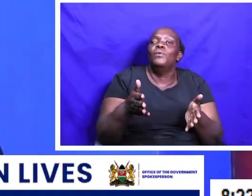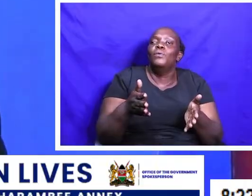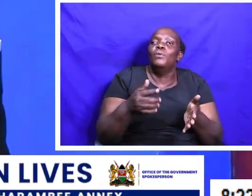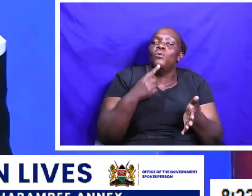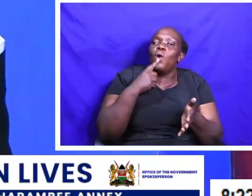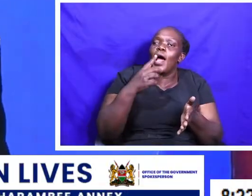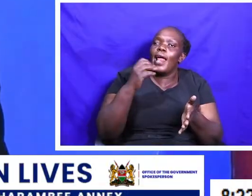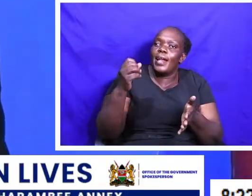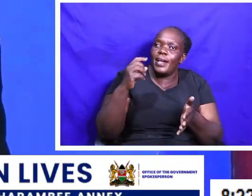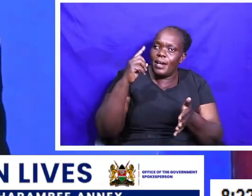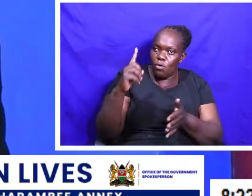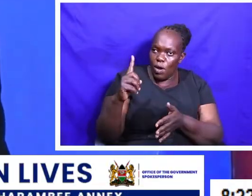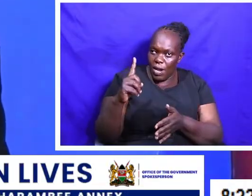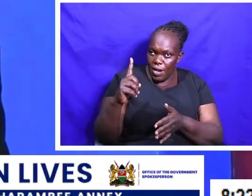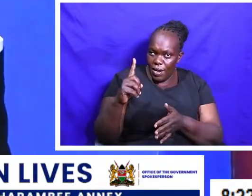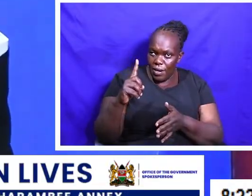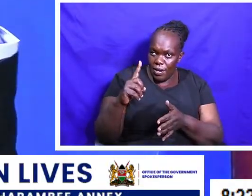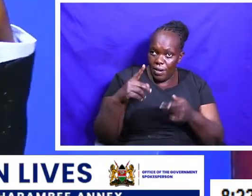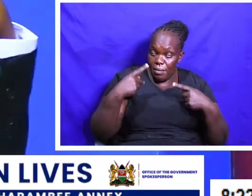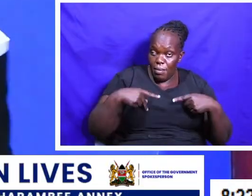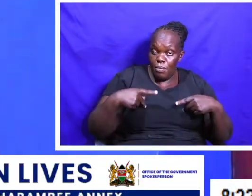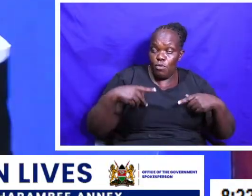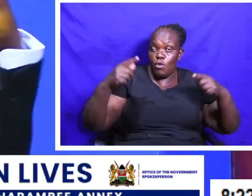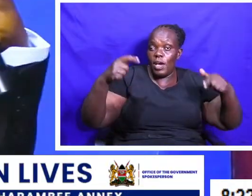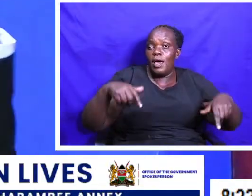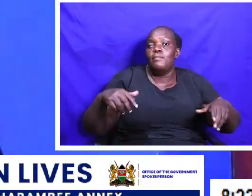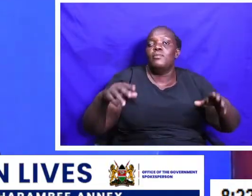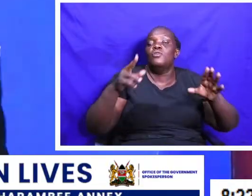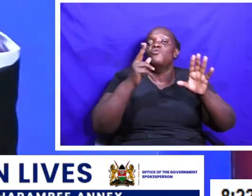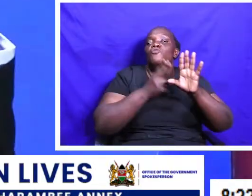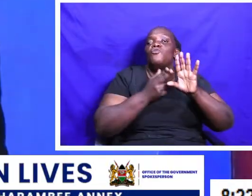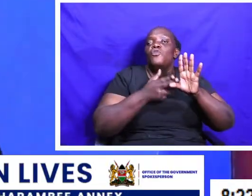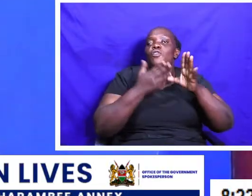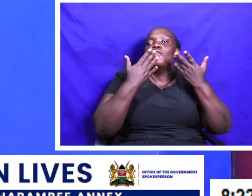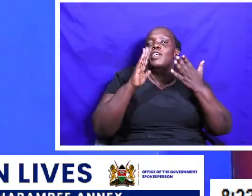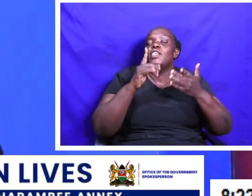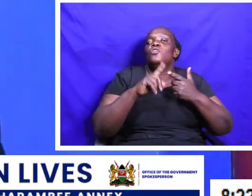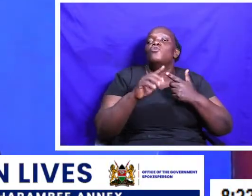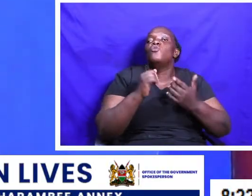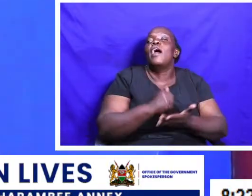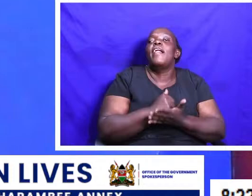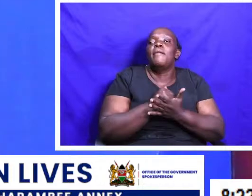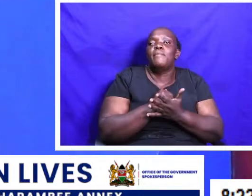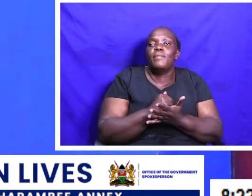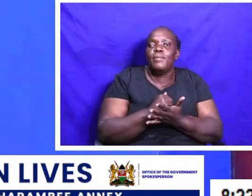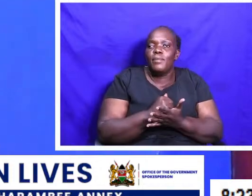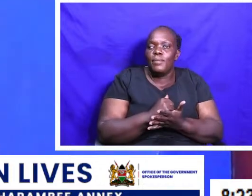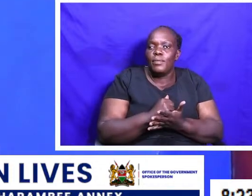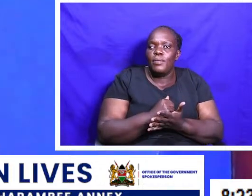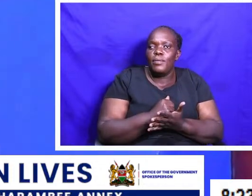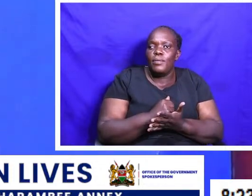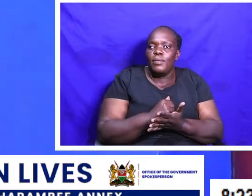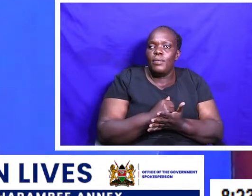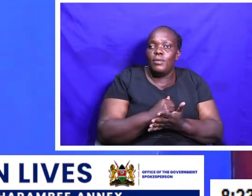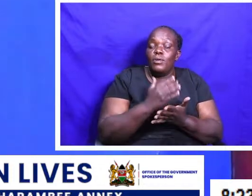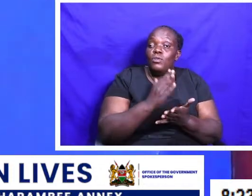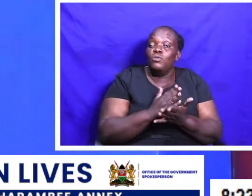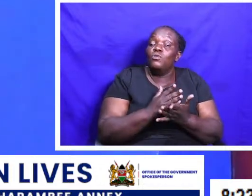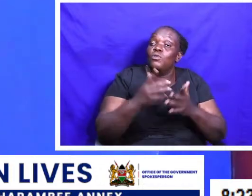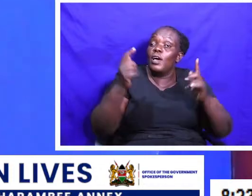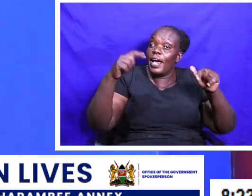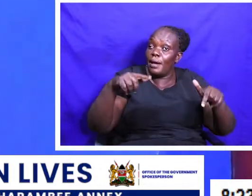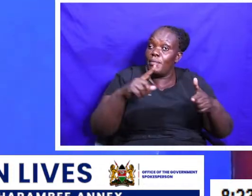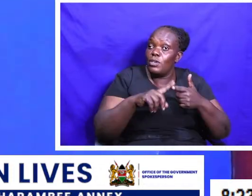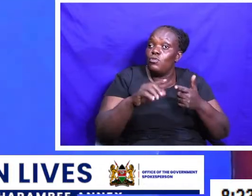I have 101 people coming at me with different things to help Mwananchi. And by the way,